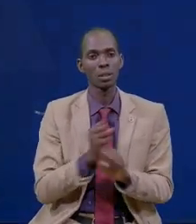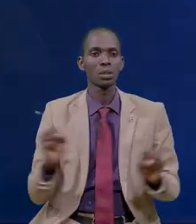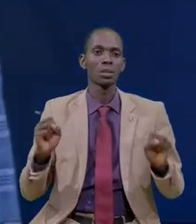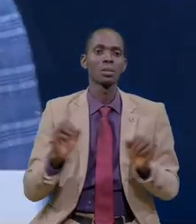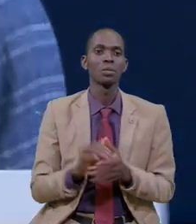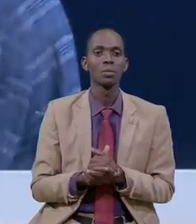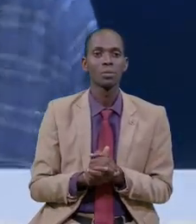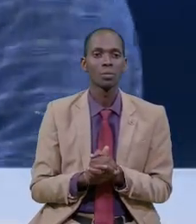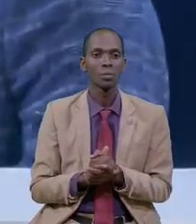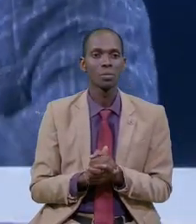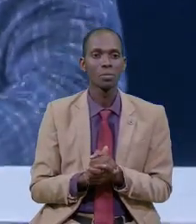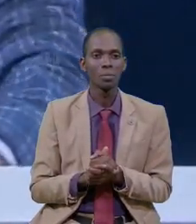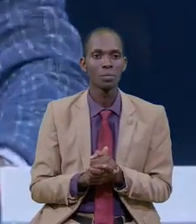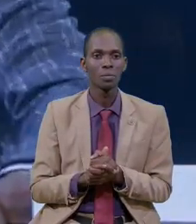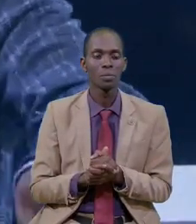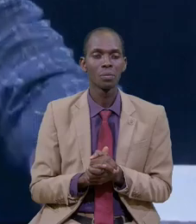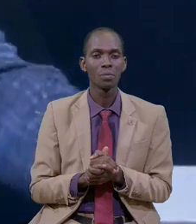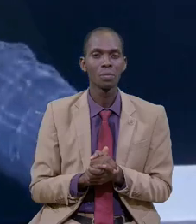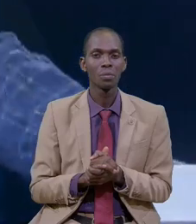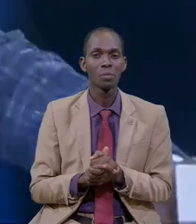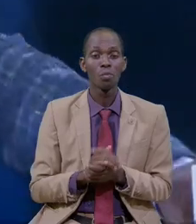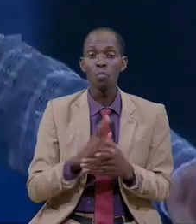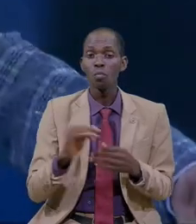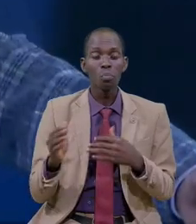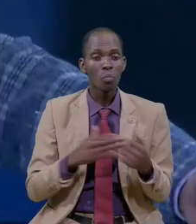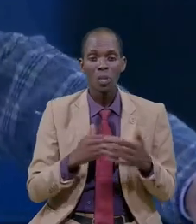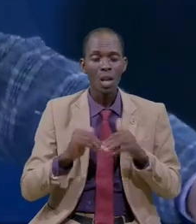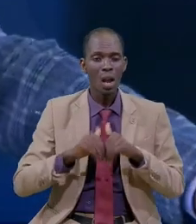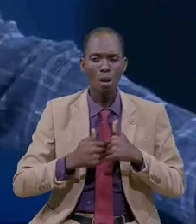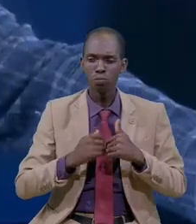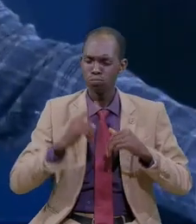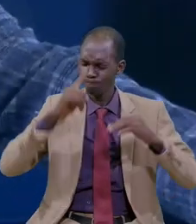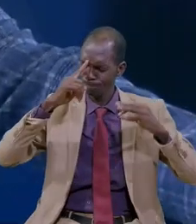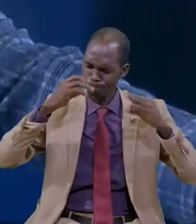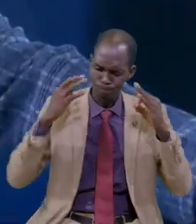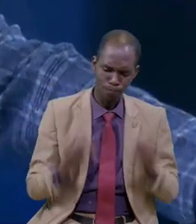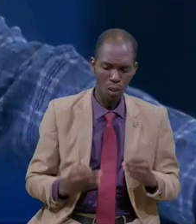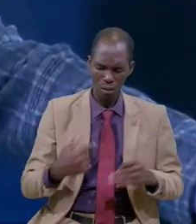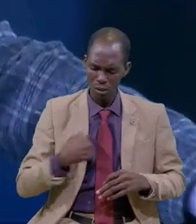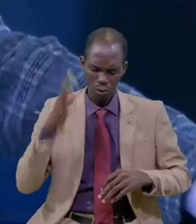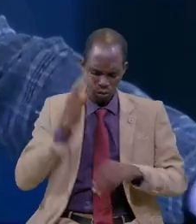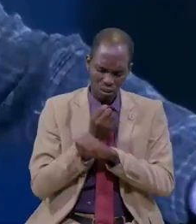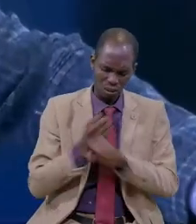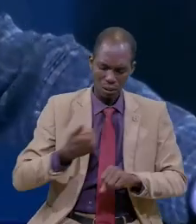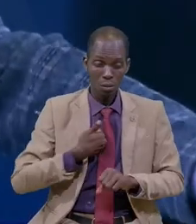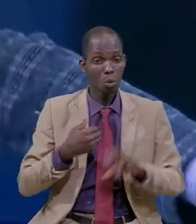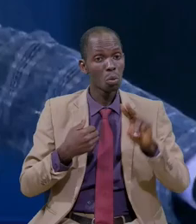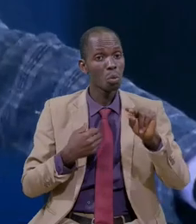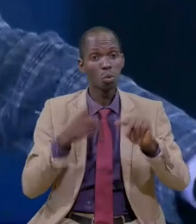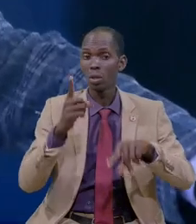était religieux, mais il a crié sauve-moi. No matter how you are, tu... I'll save myself. No, you cannot. You